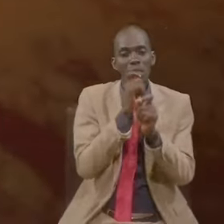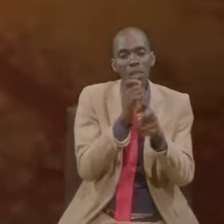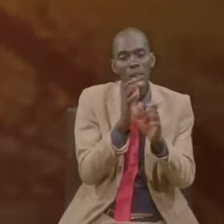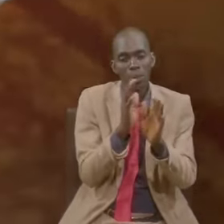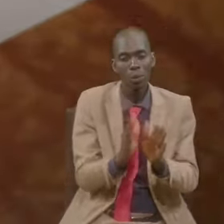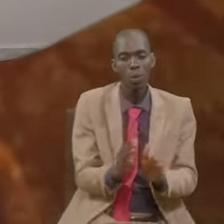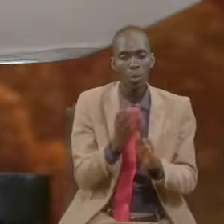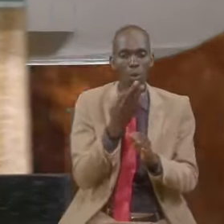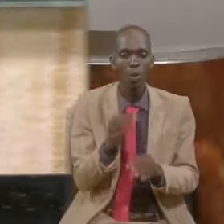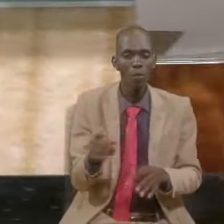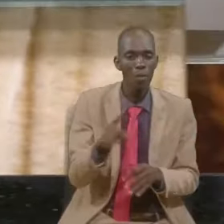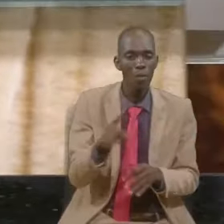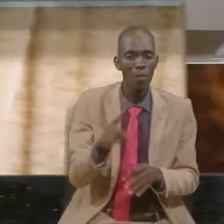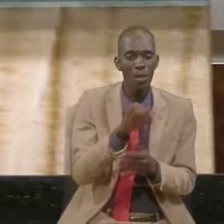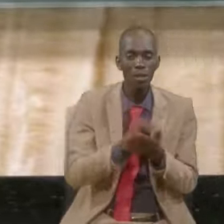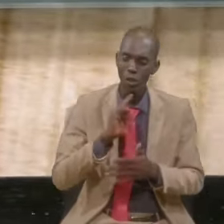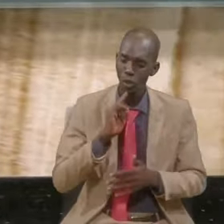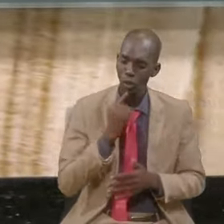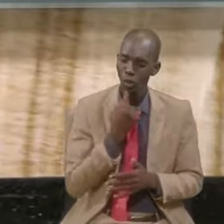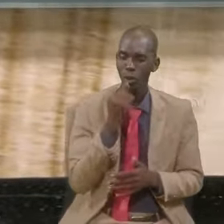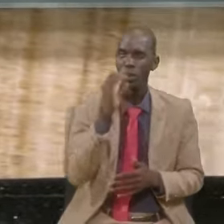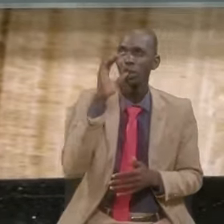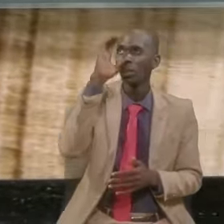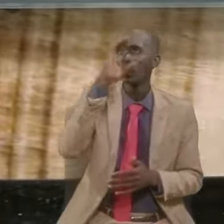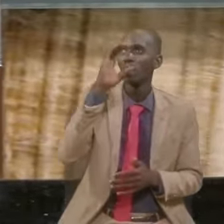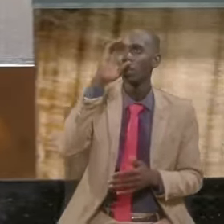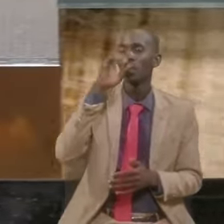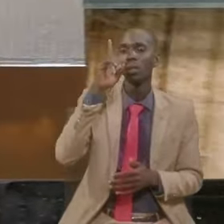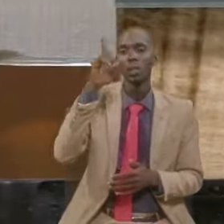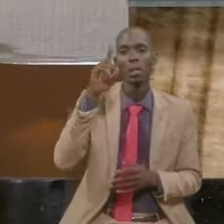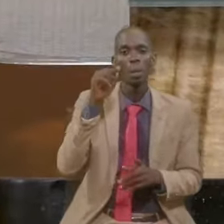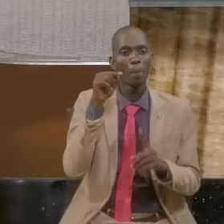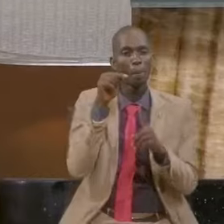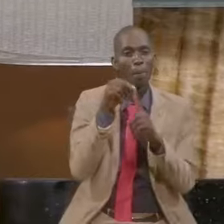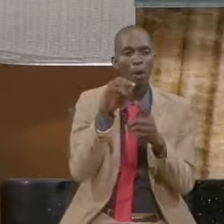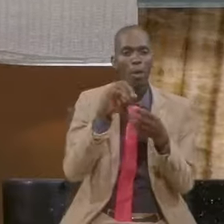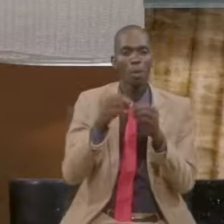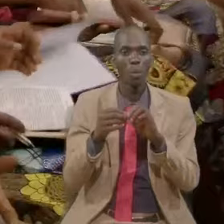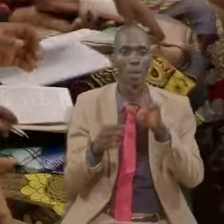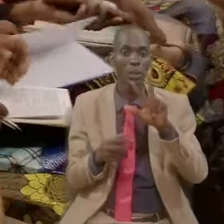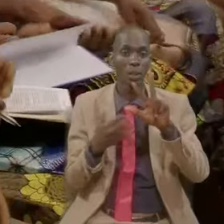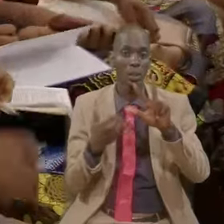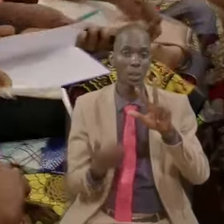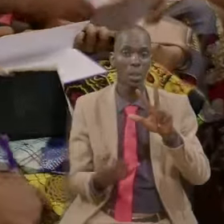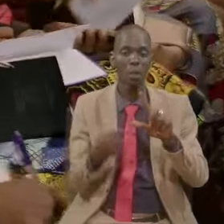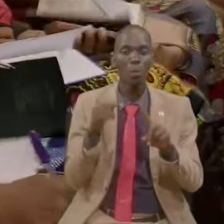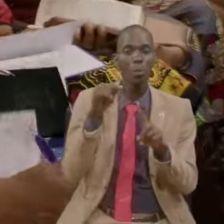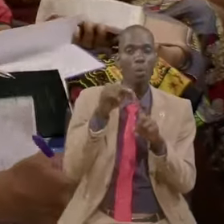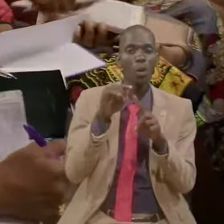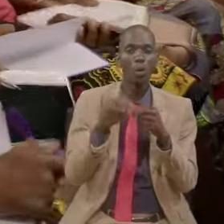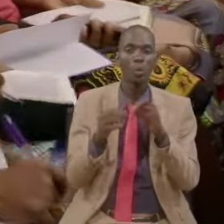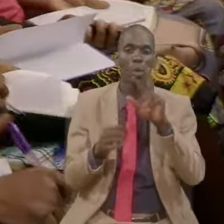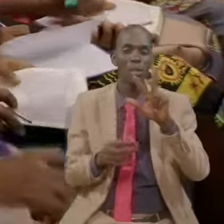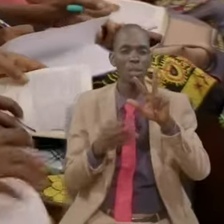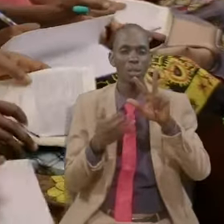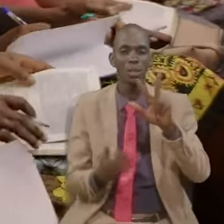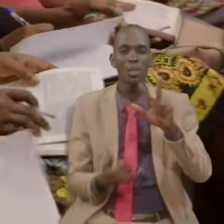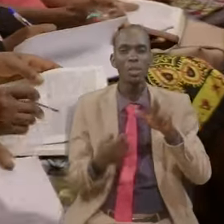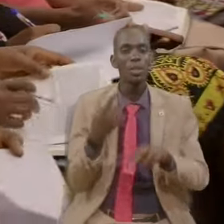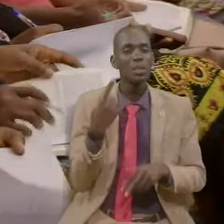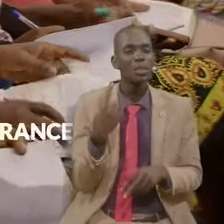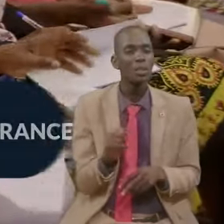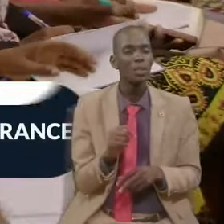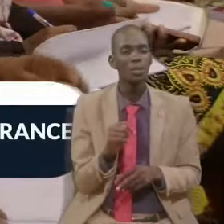that diligently seek him. We're coming to point number three now. Point number three, the